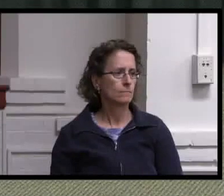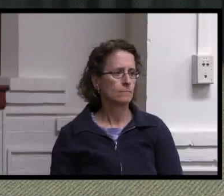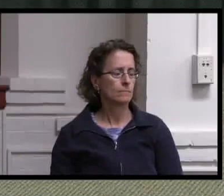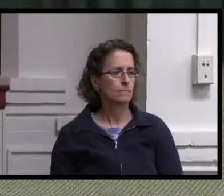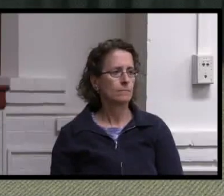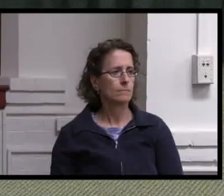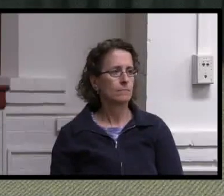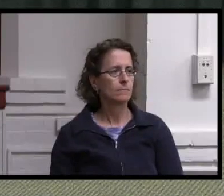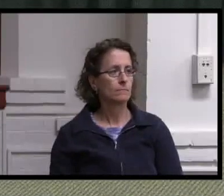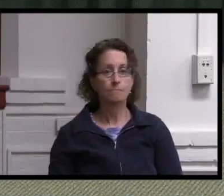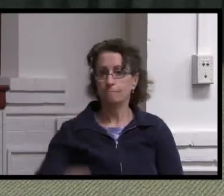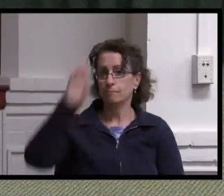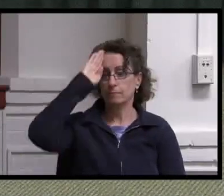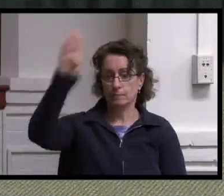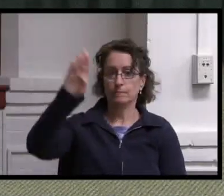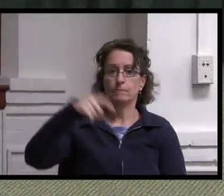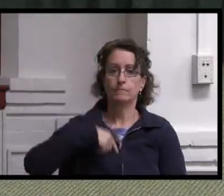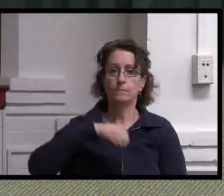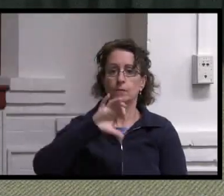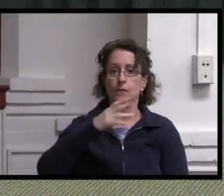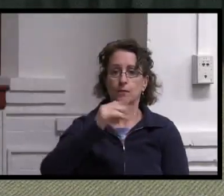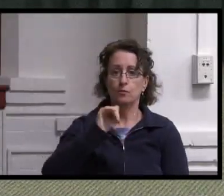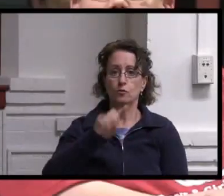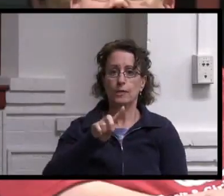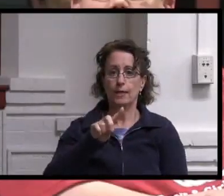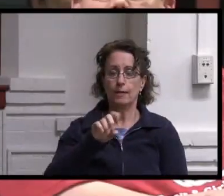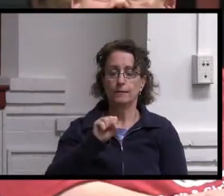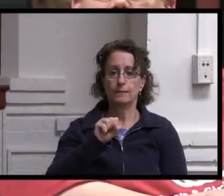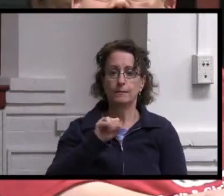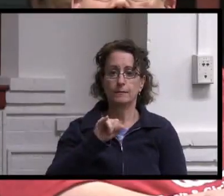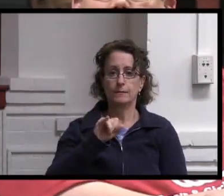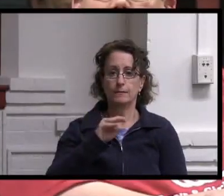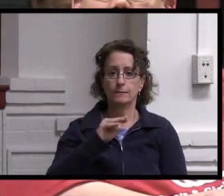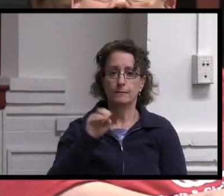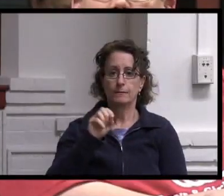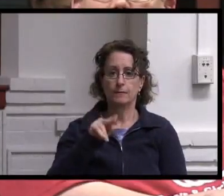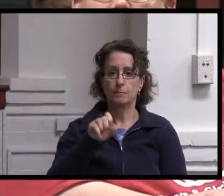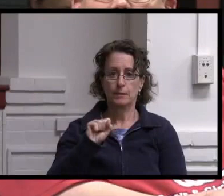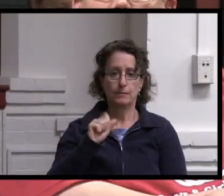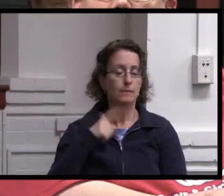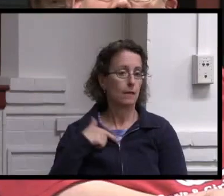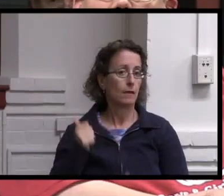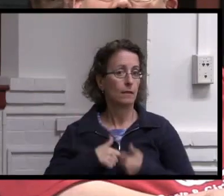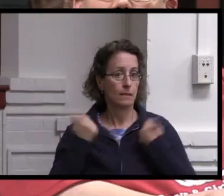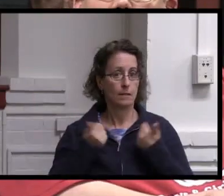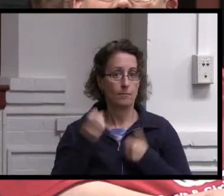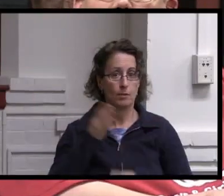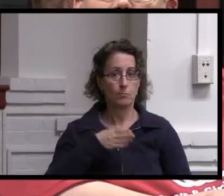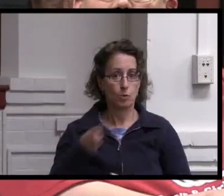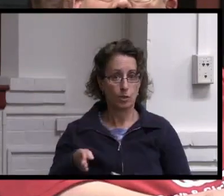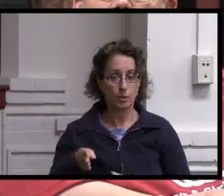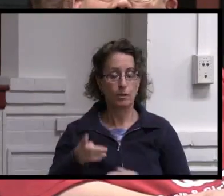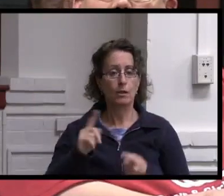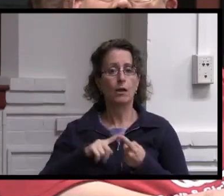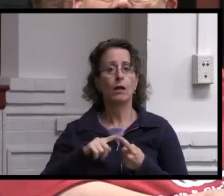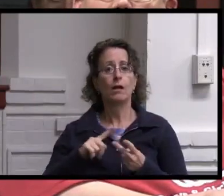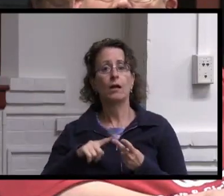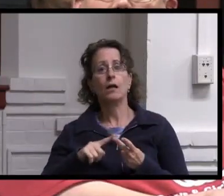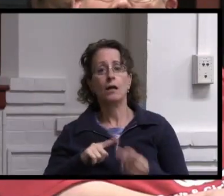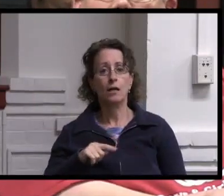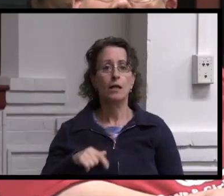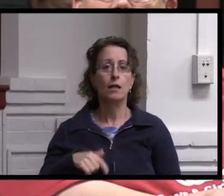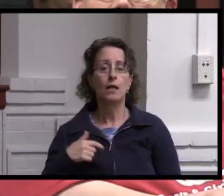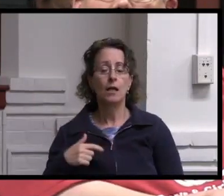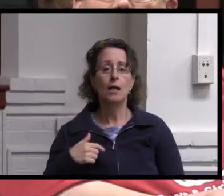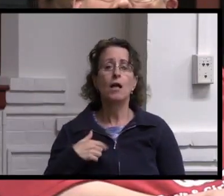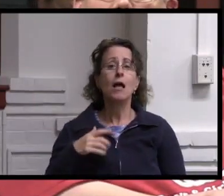discussion. Hi there. My name is Chad Simmons. I'm a resident here in Brattleboro. I also serve as the Regional Council Coordinator for